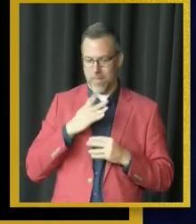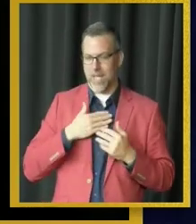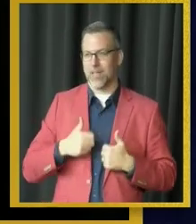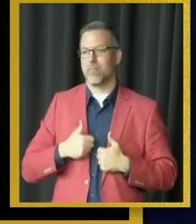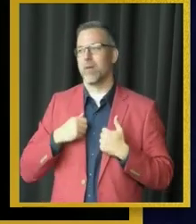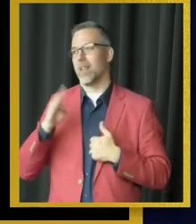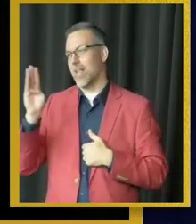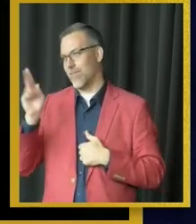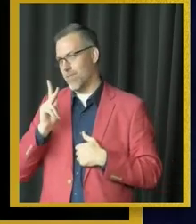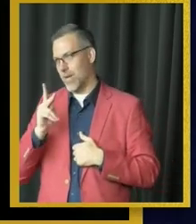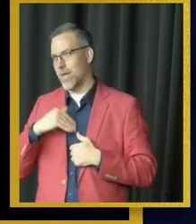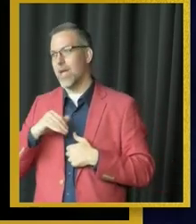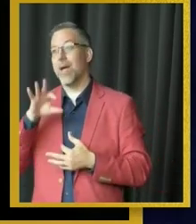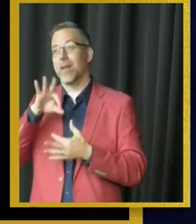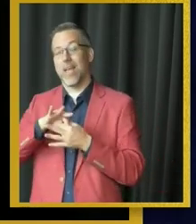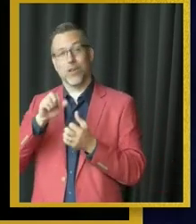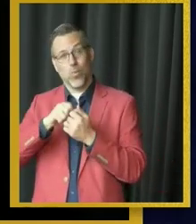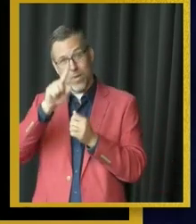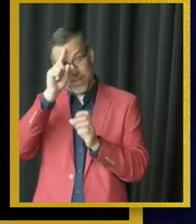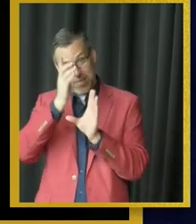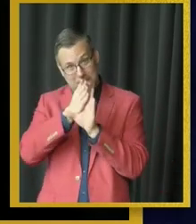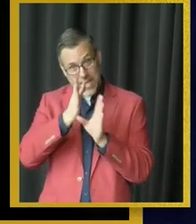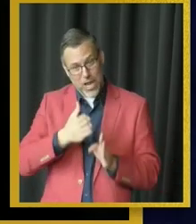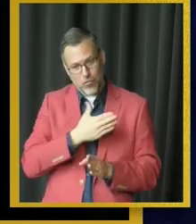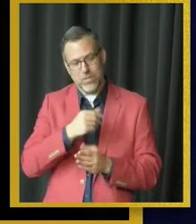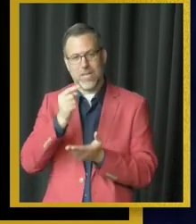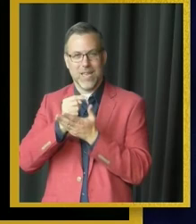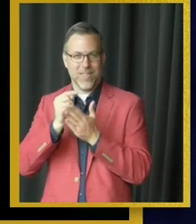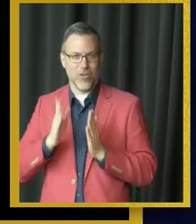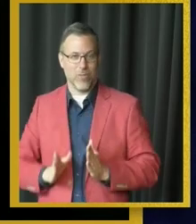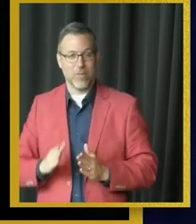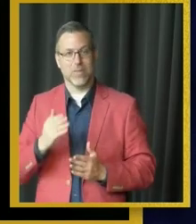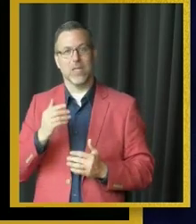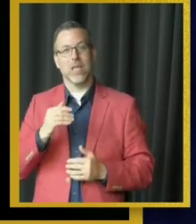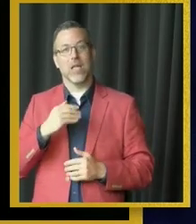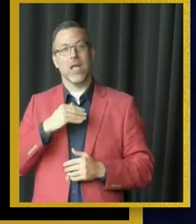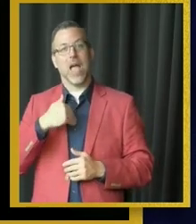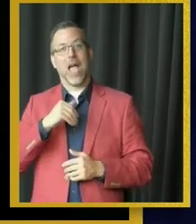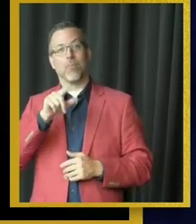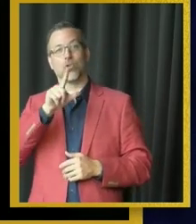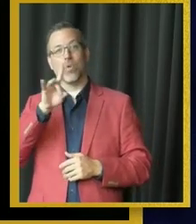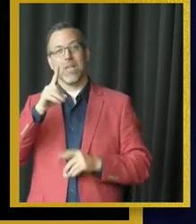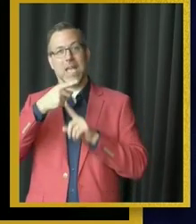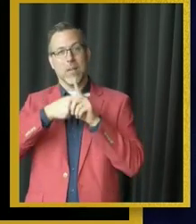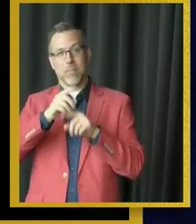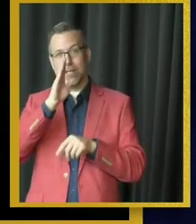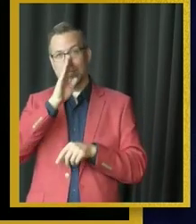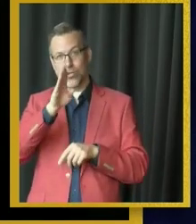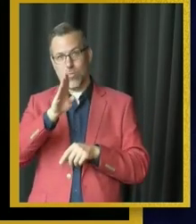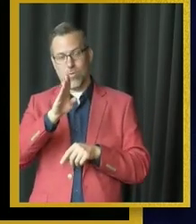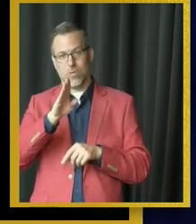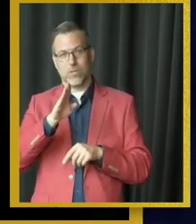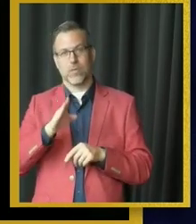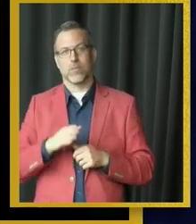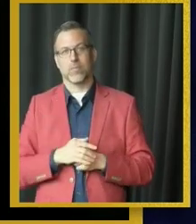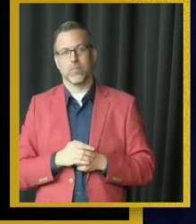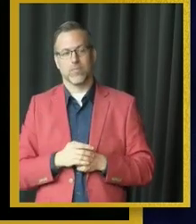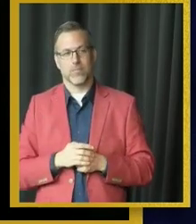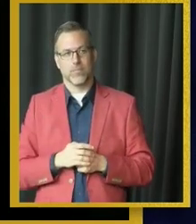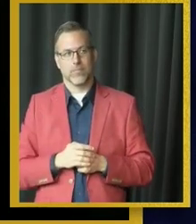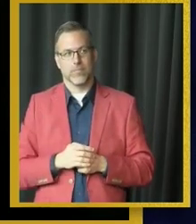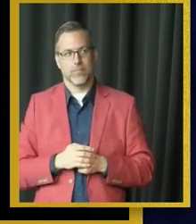back. I'm connected with a psychiatrist and a therapist. I'm 28 months sober with the lifetime of living ahead of me. I got